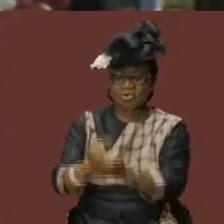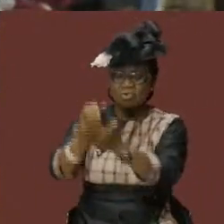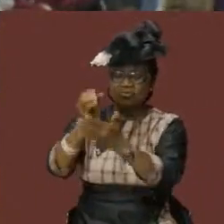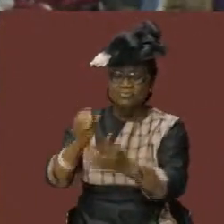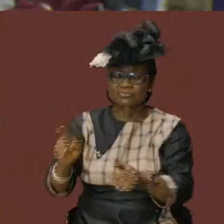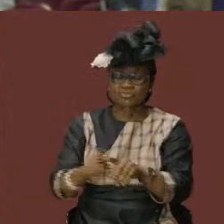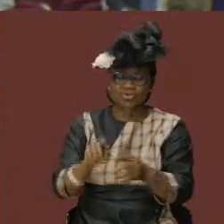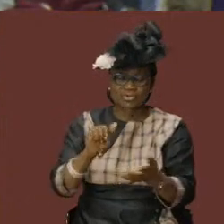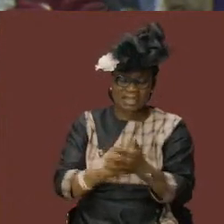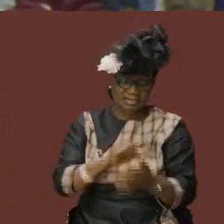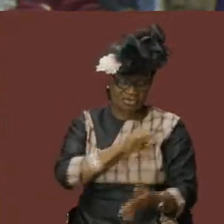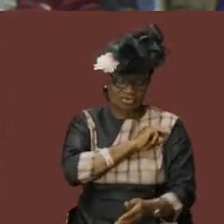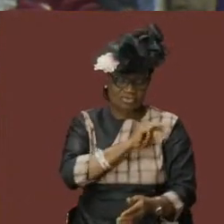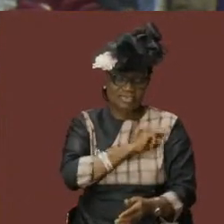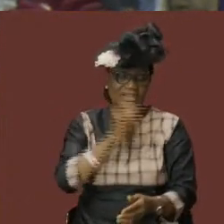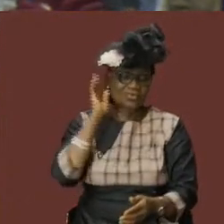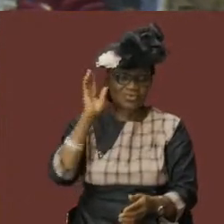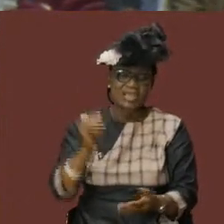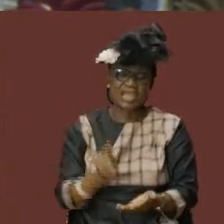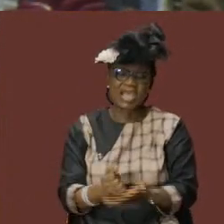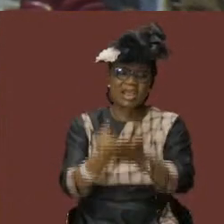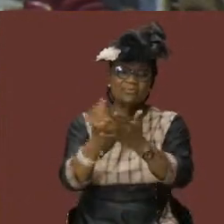ushers will help us collect very quickly.